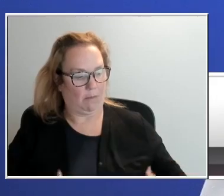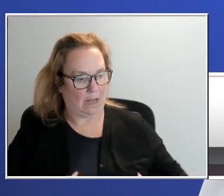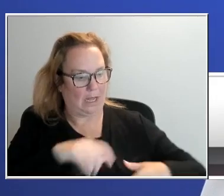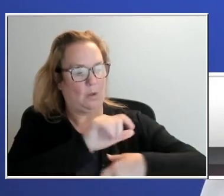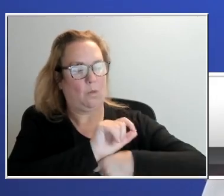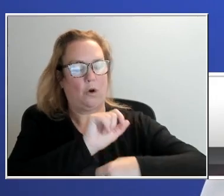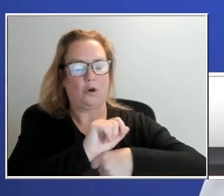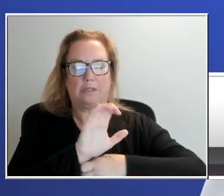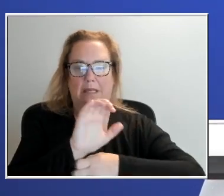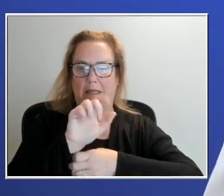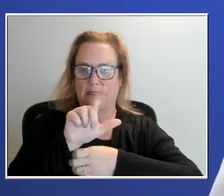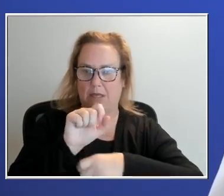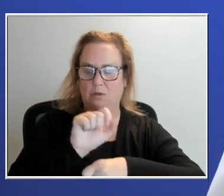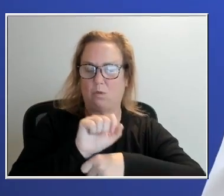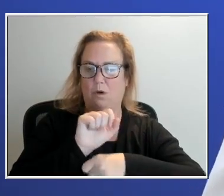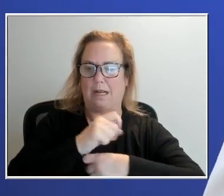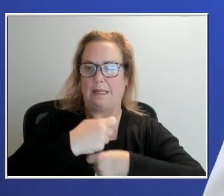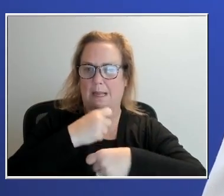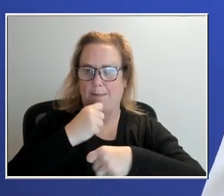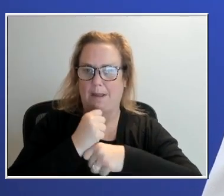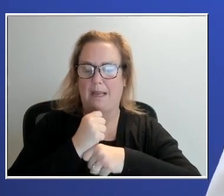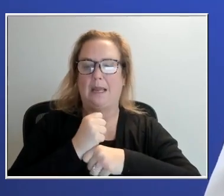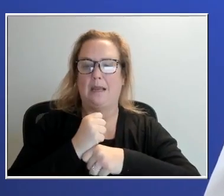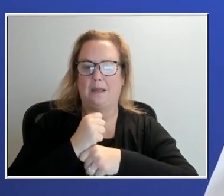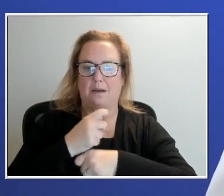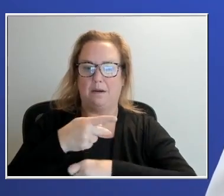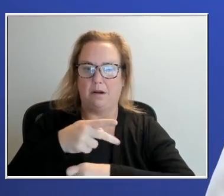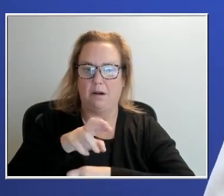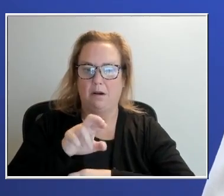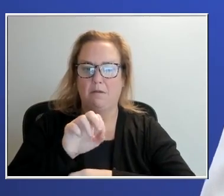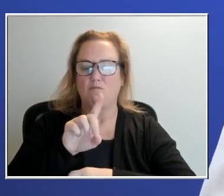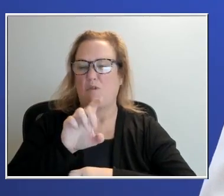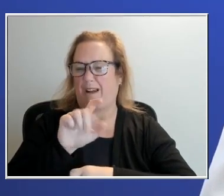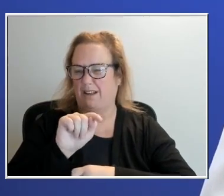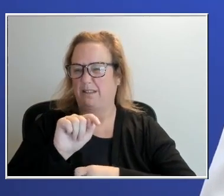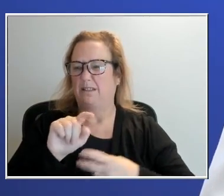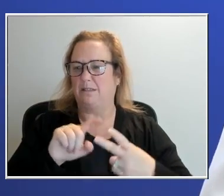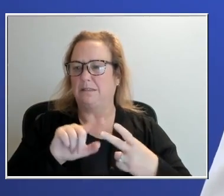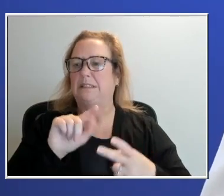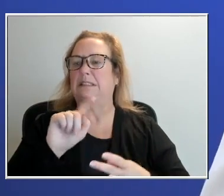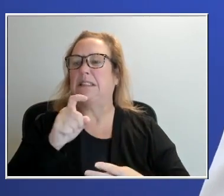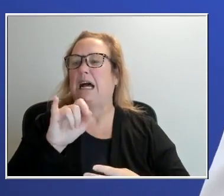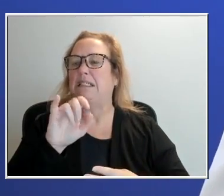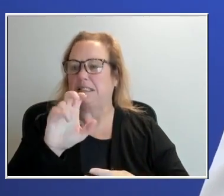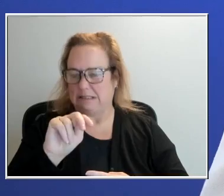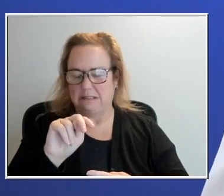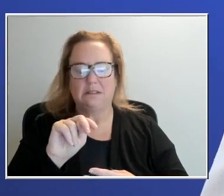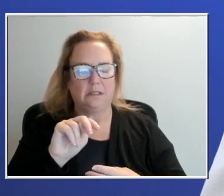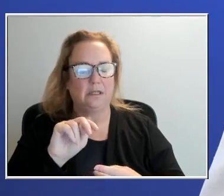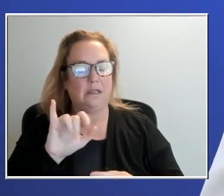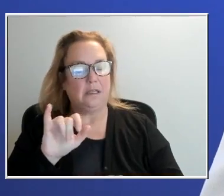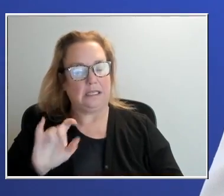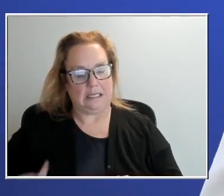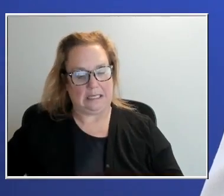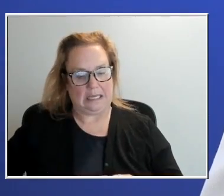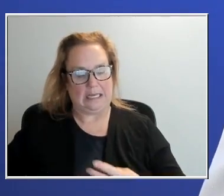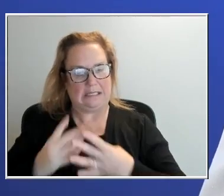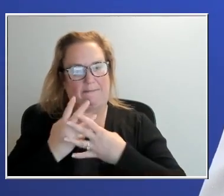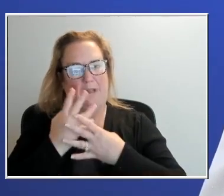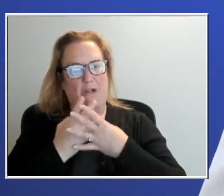cells work, they make a lot of waste products or toxins. And the job of the kidneys is to filter out